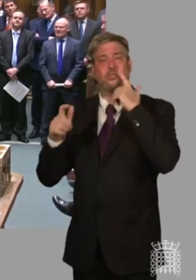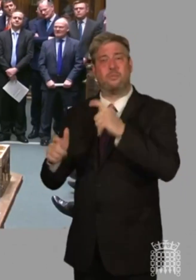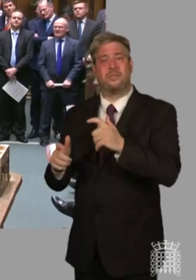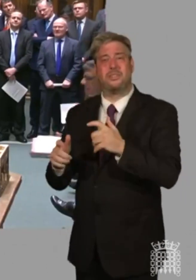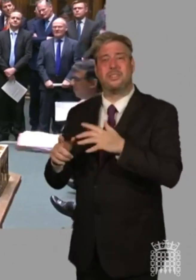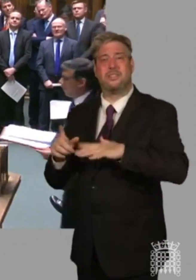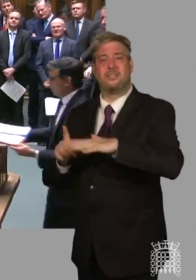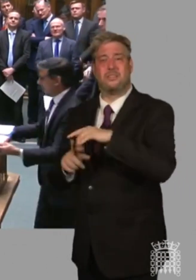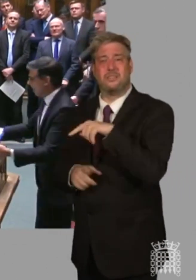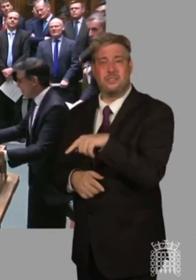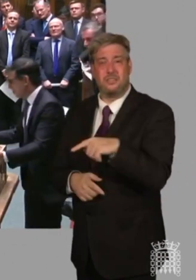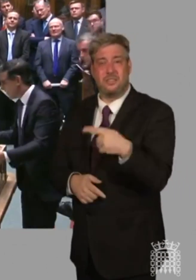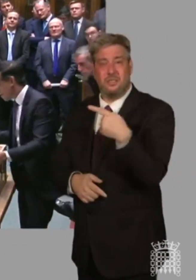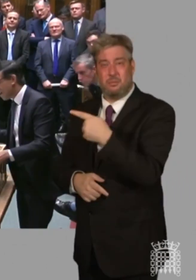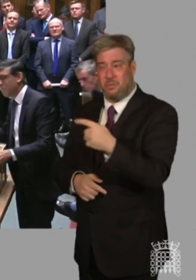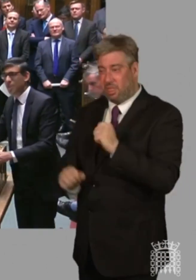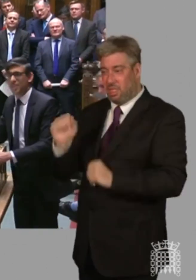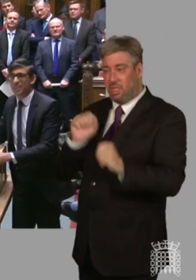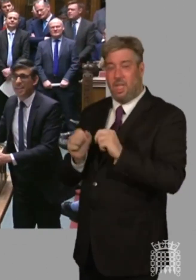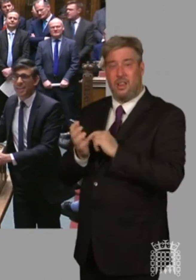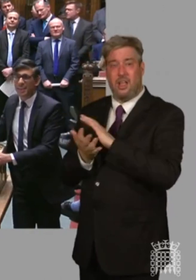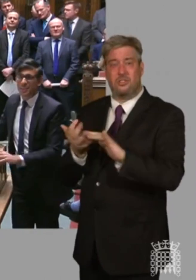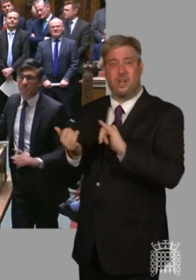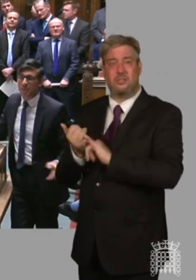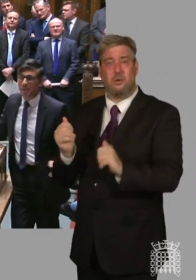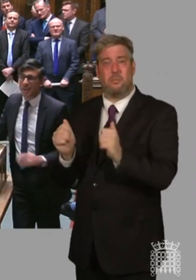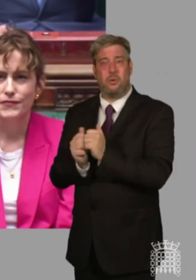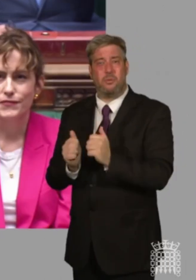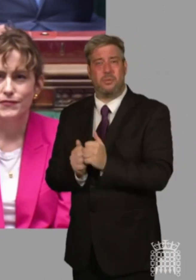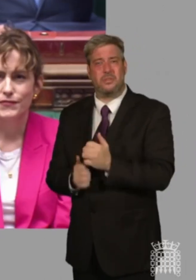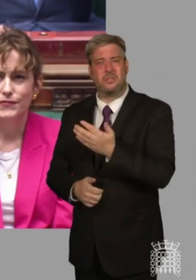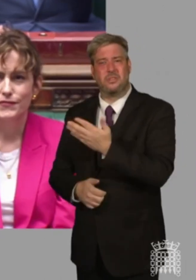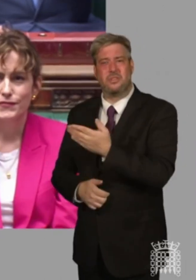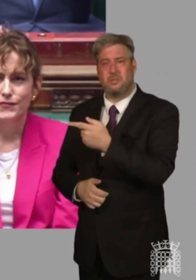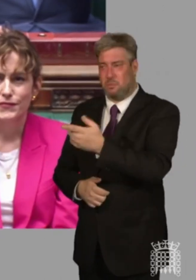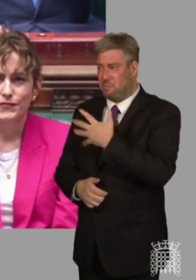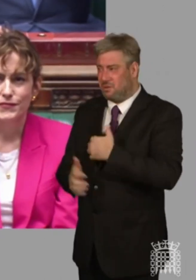Prime Minister. Mr. Speaker, I'm not going to take any lectures about getting